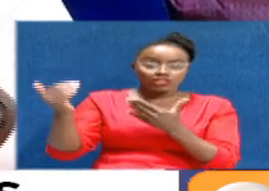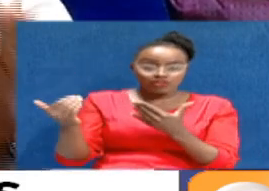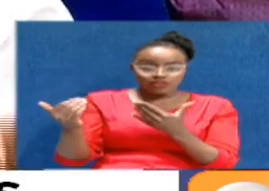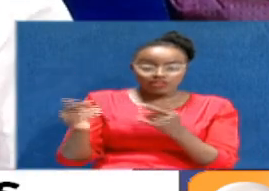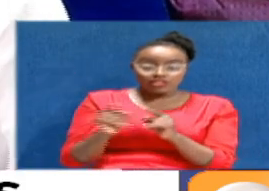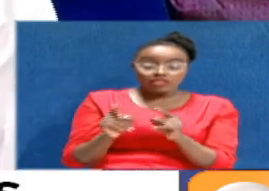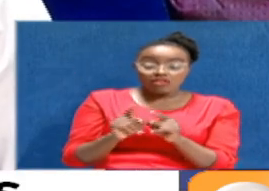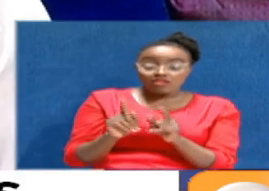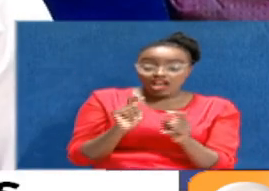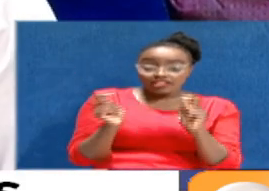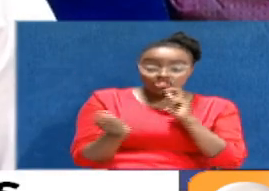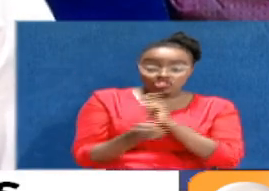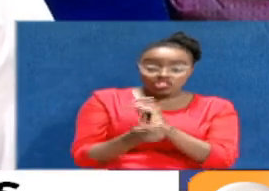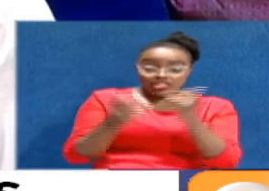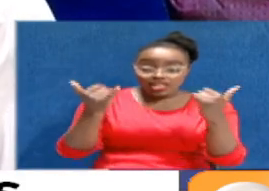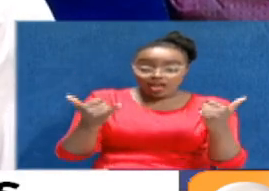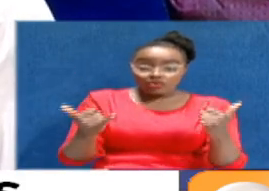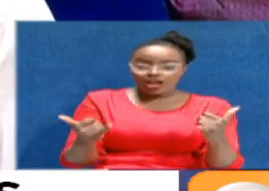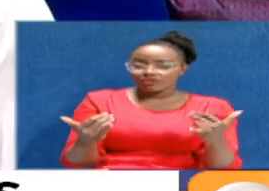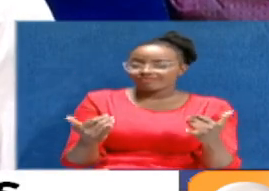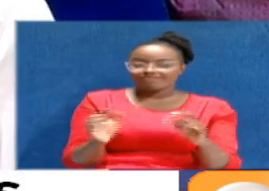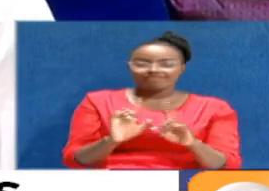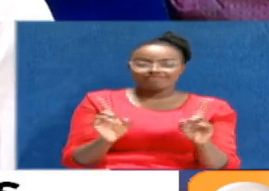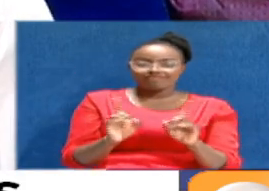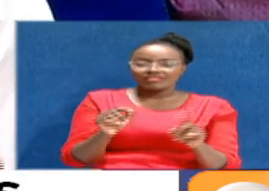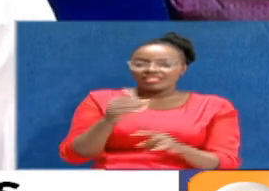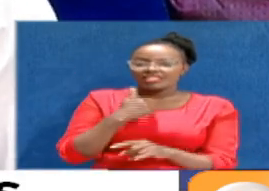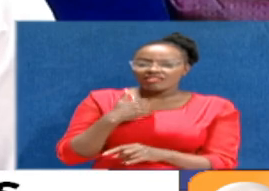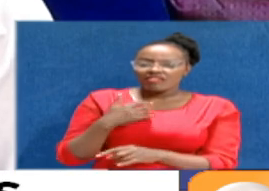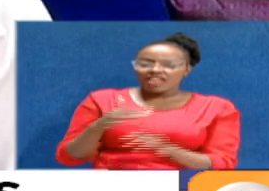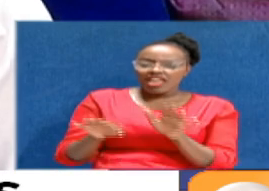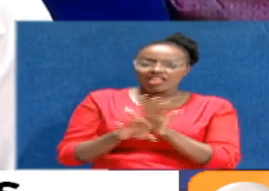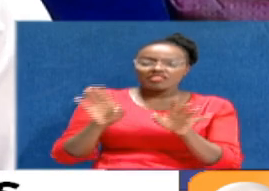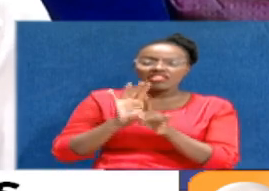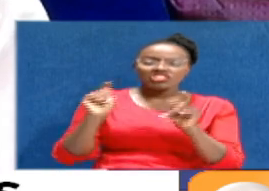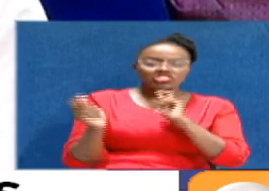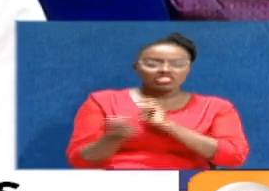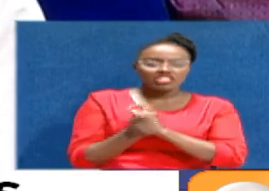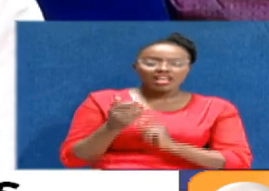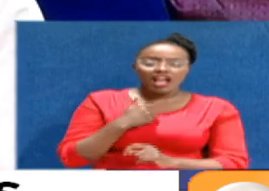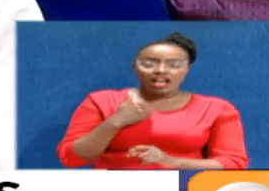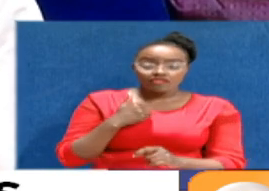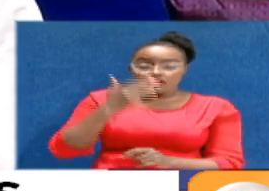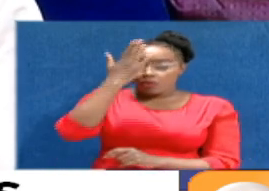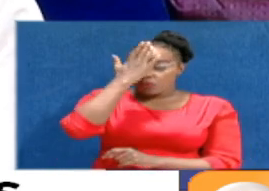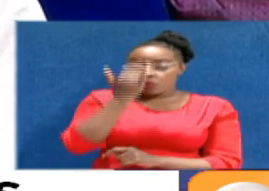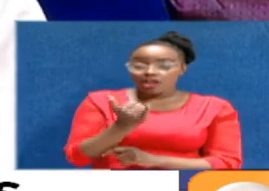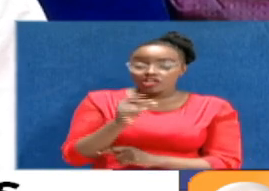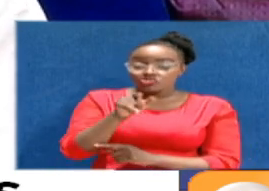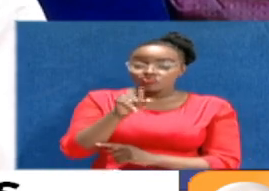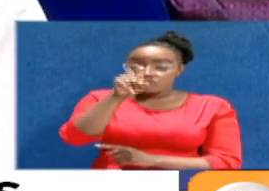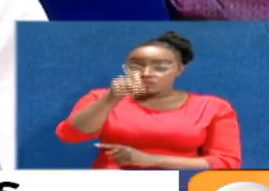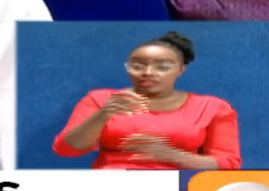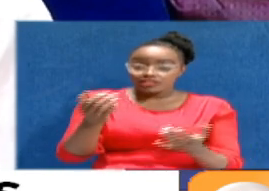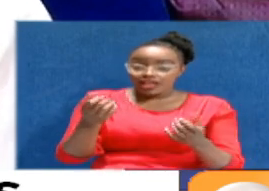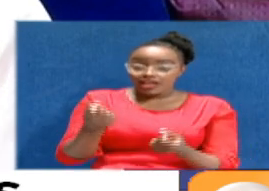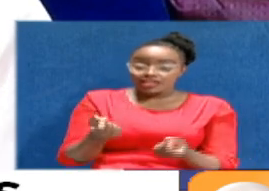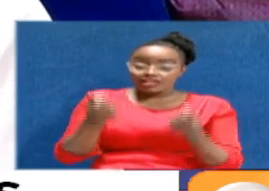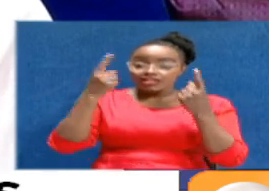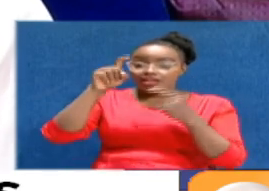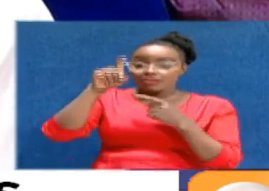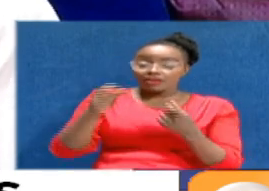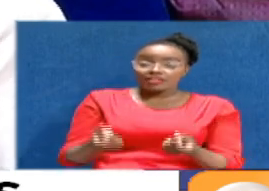an overnight change, which is, there's this mood of everything has changed. Because you need to understand, and we